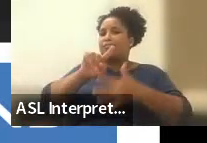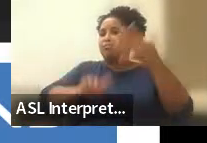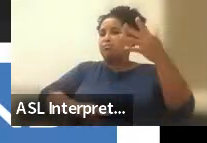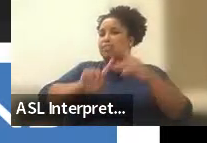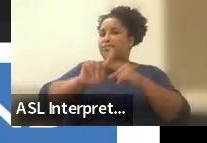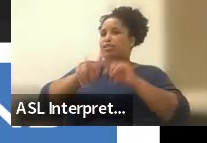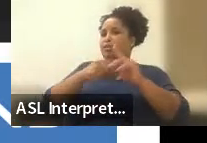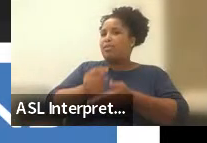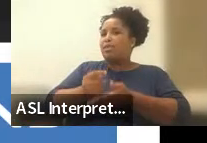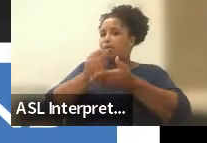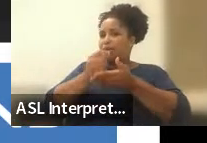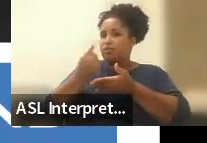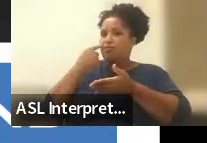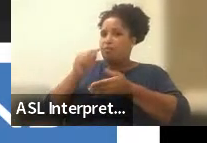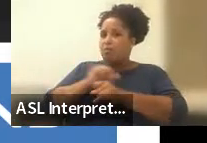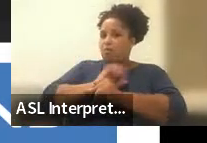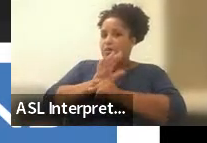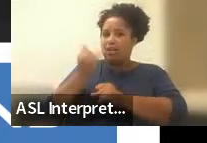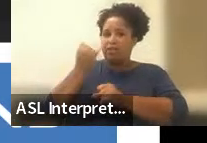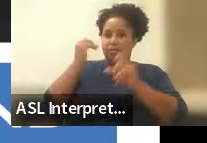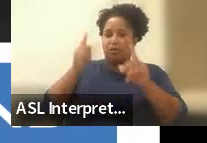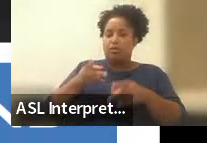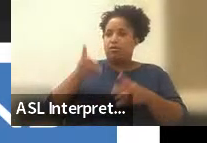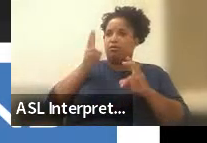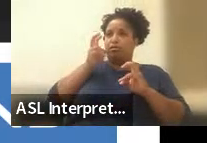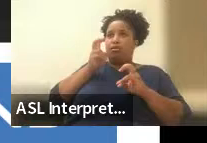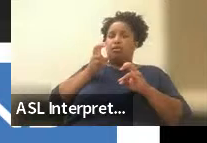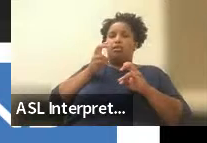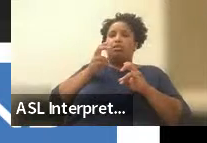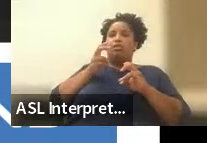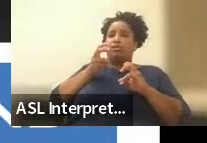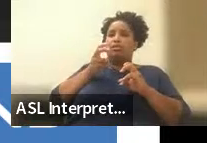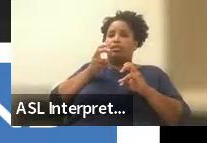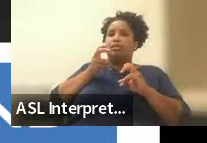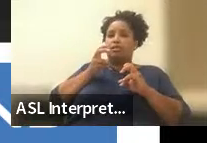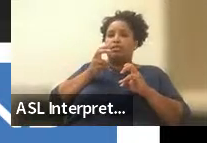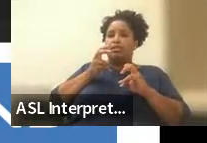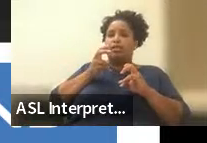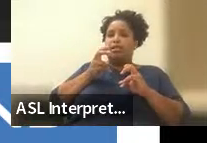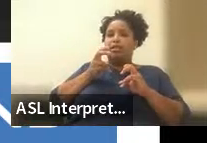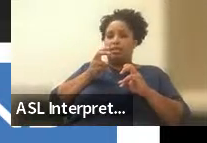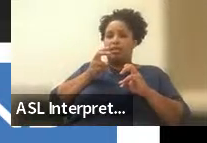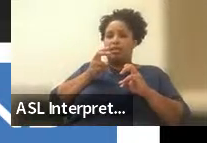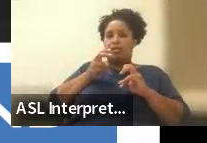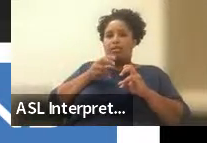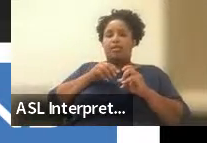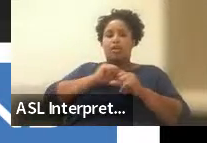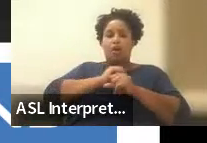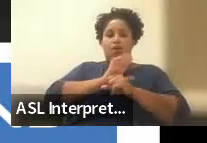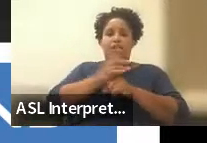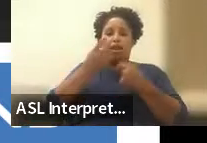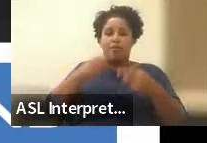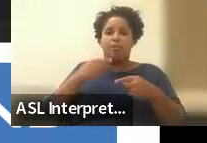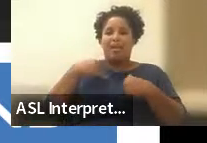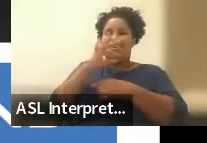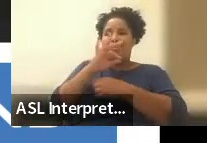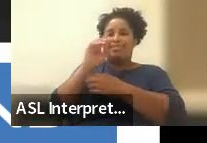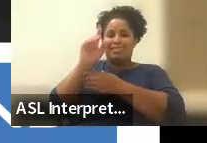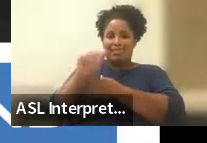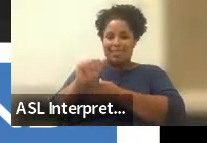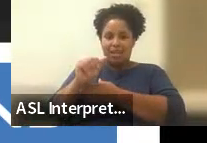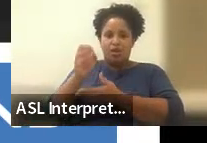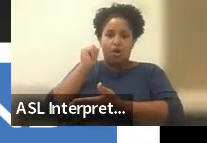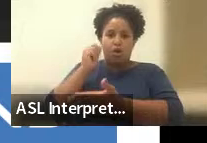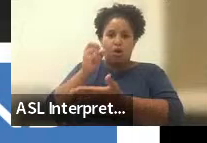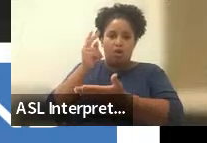COVID. And so when someone tests positive, there are FDA authorized medications available. And we really